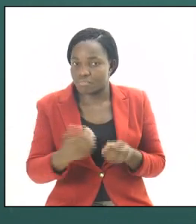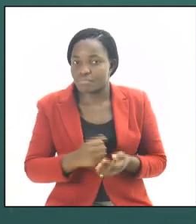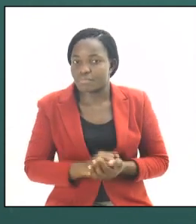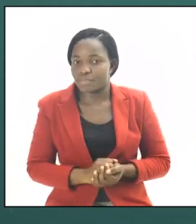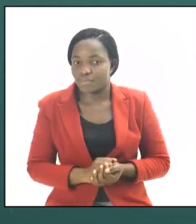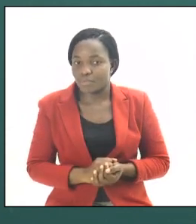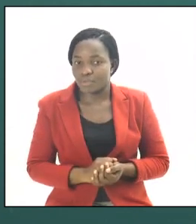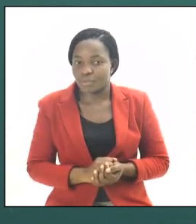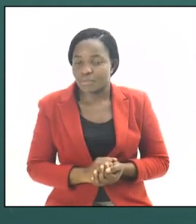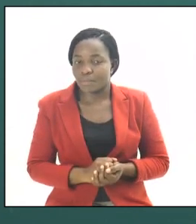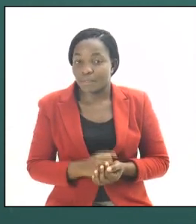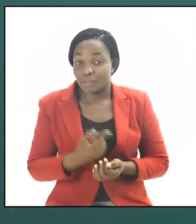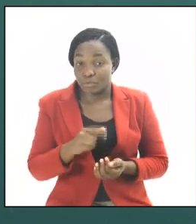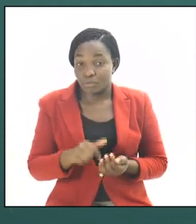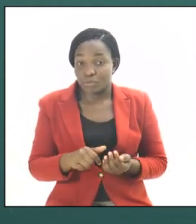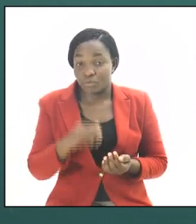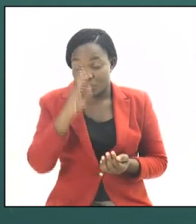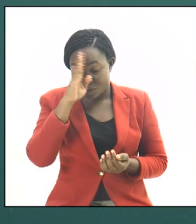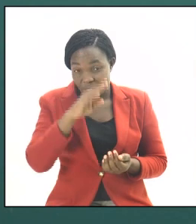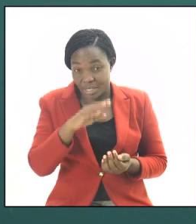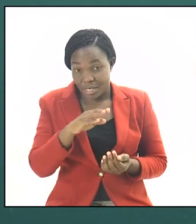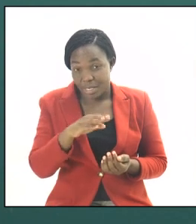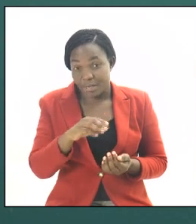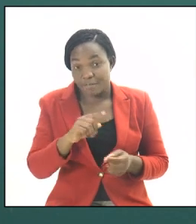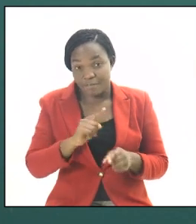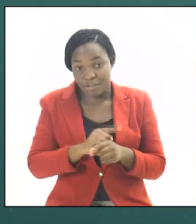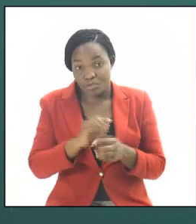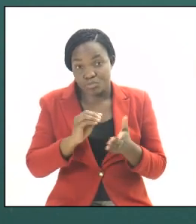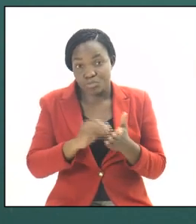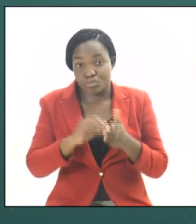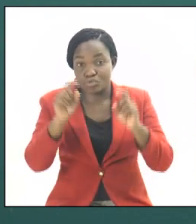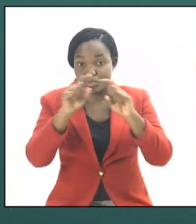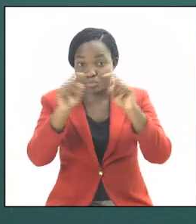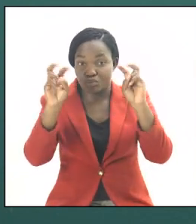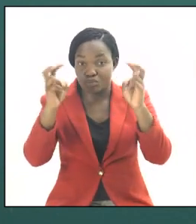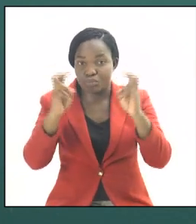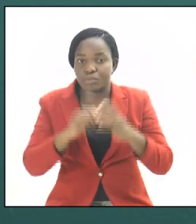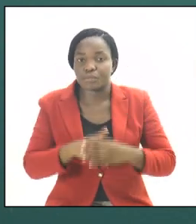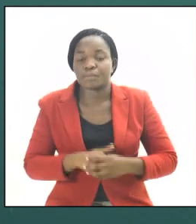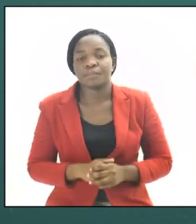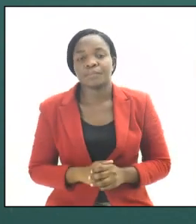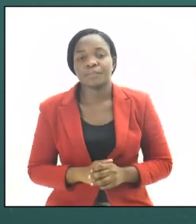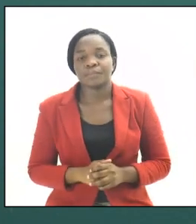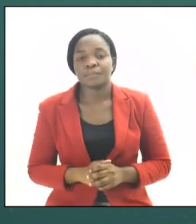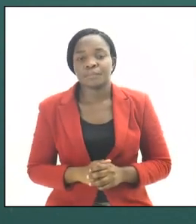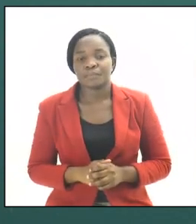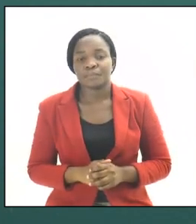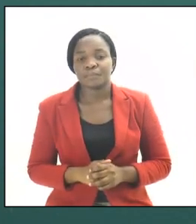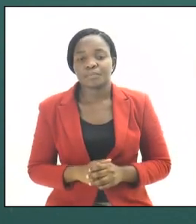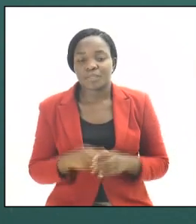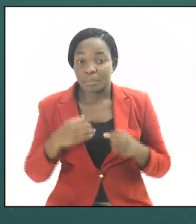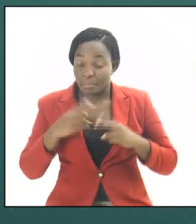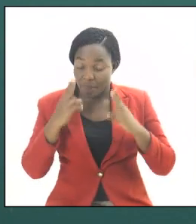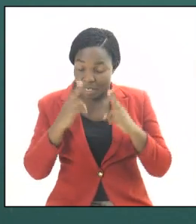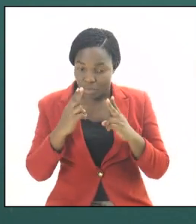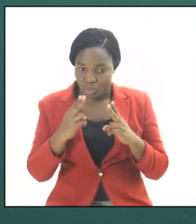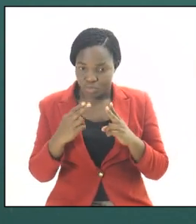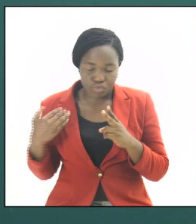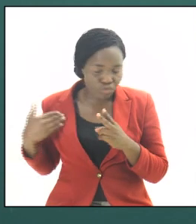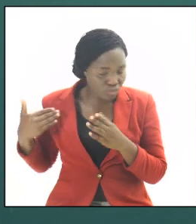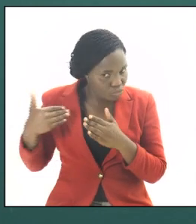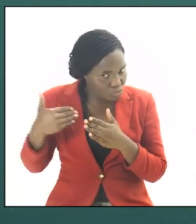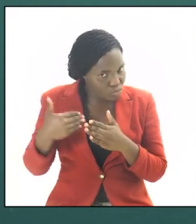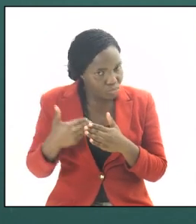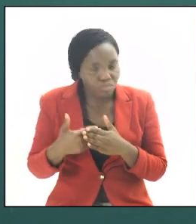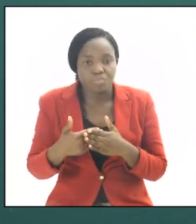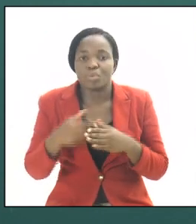5003. Don't forget to first put in the keyword quadrilaterals. I hope you have enjoyed these